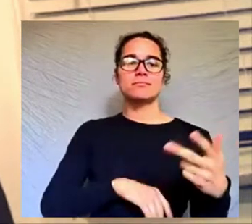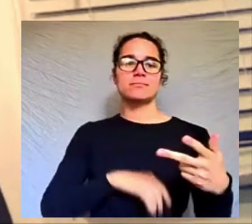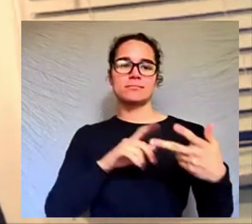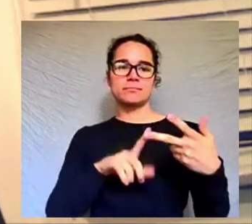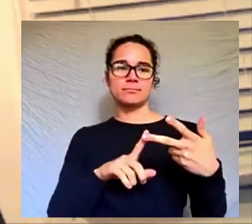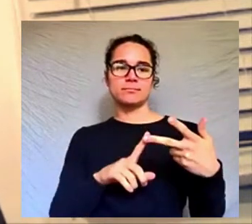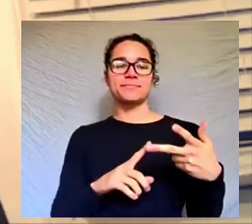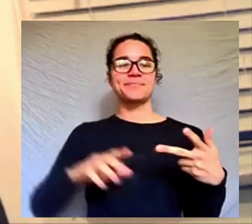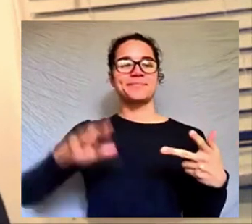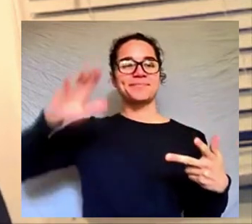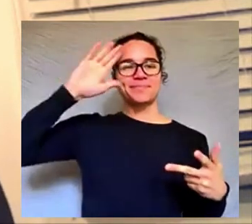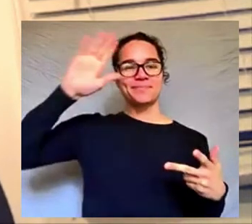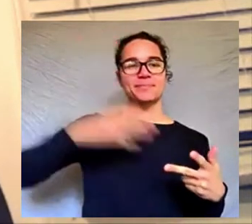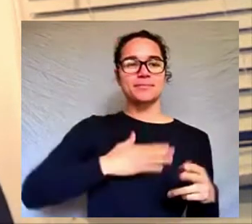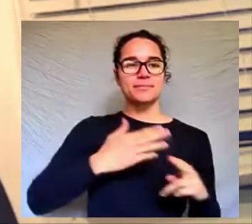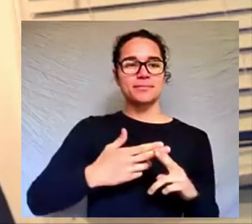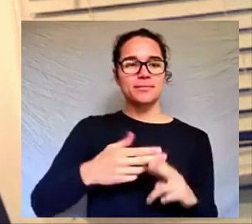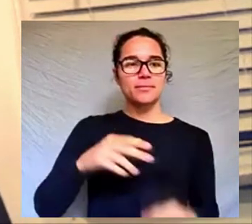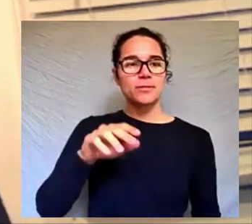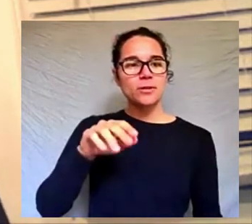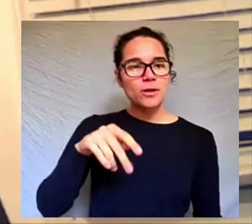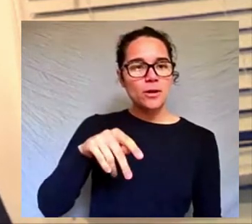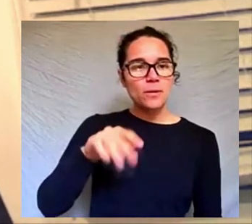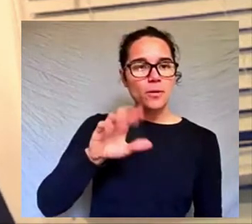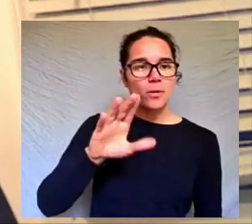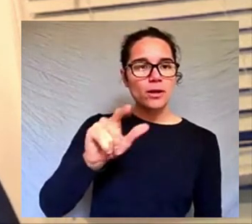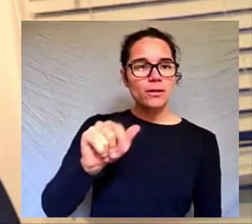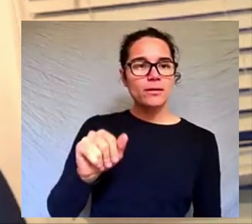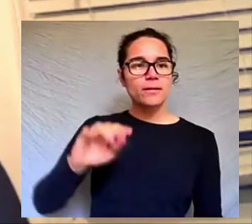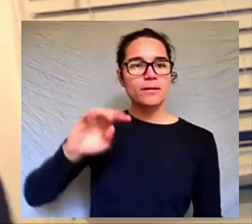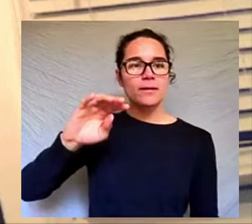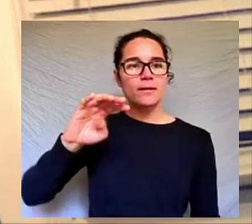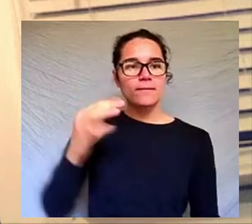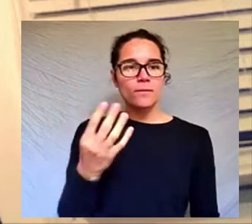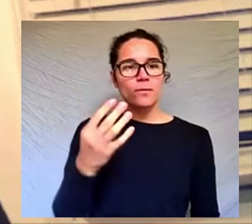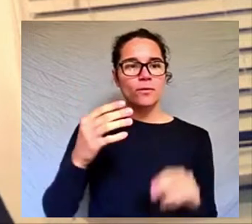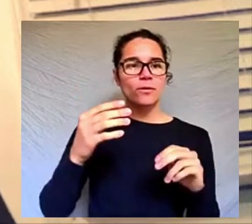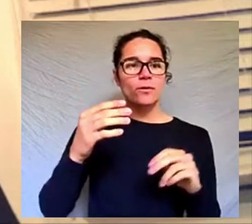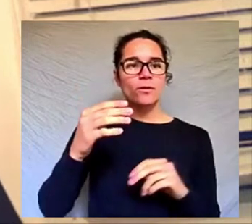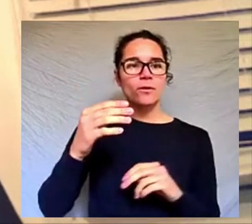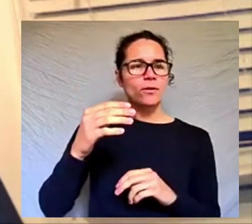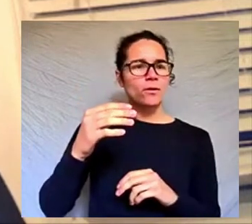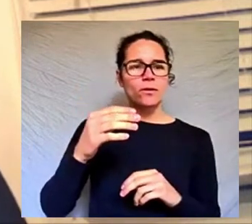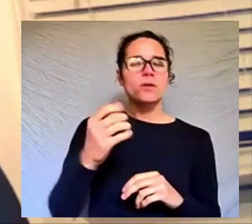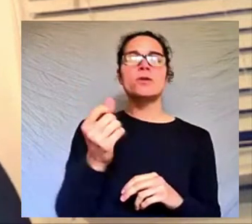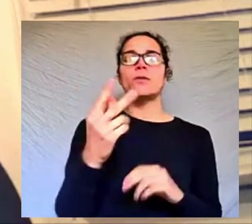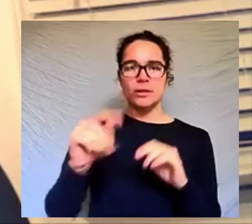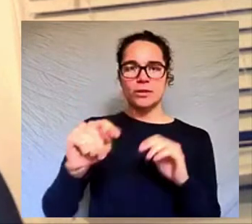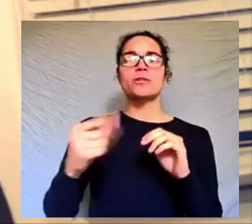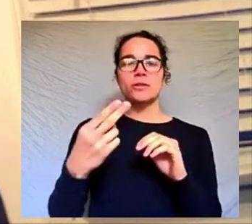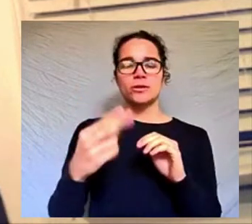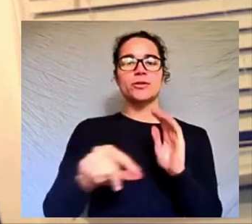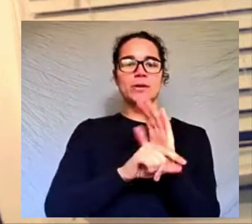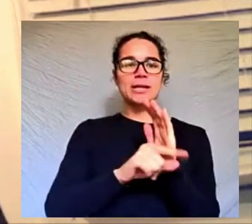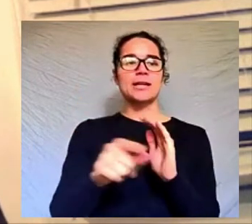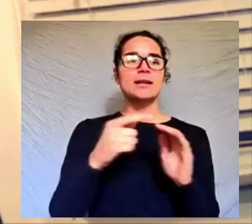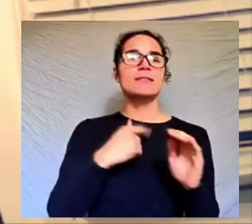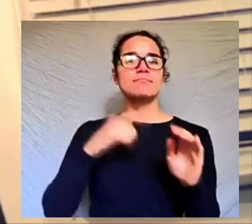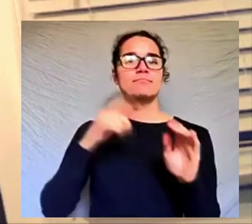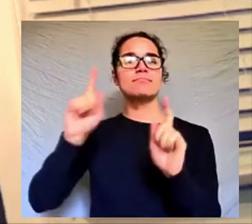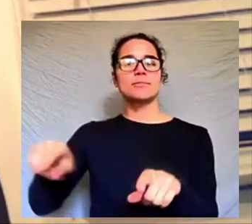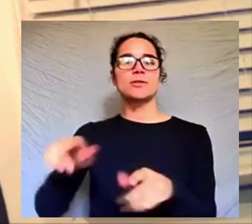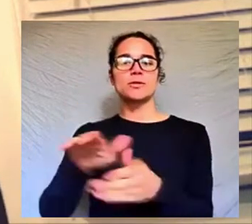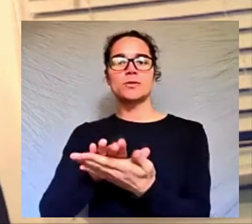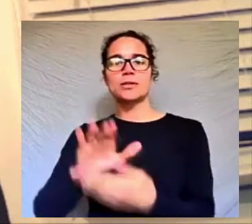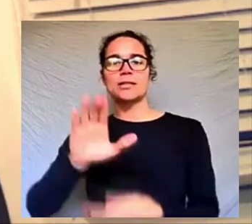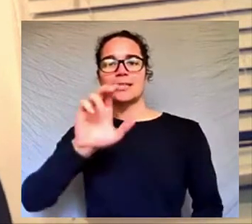Hi. My name is Bola, and I'm in 12th grade, and I go to school in West Hartford, Connecticut. The question that I have for the justices would be, given the